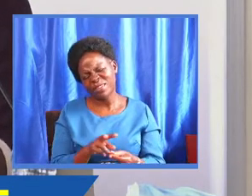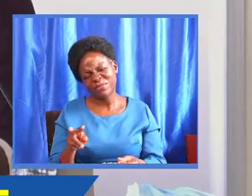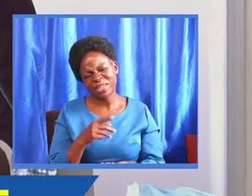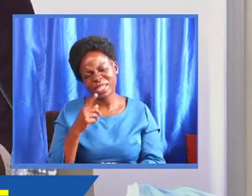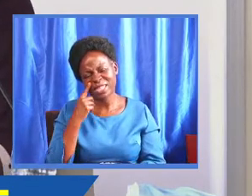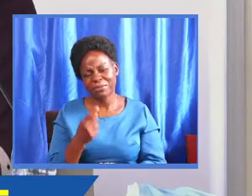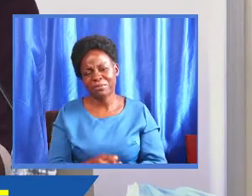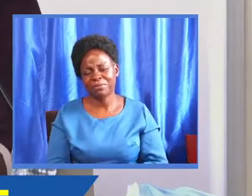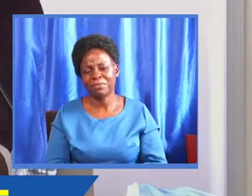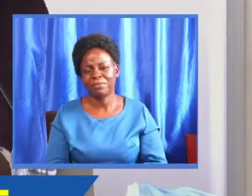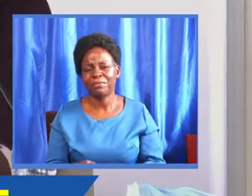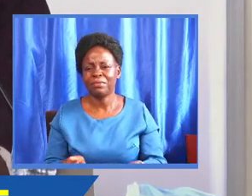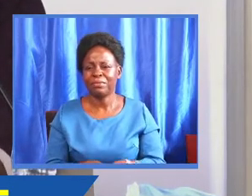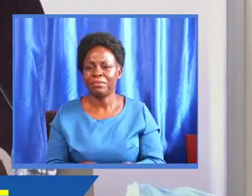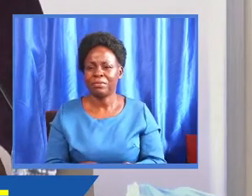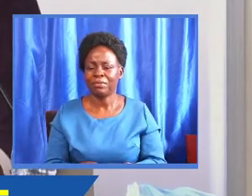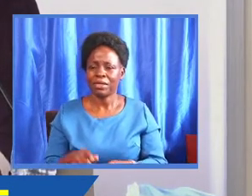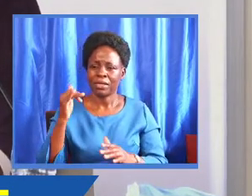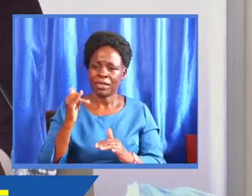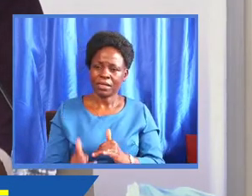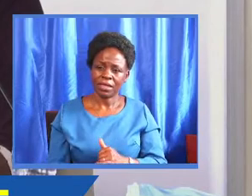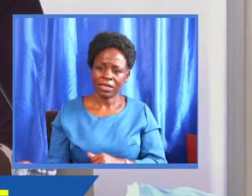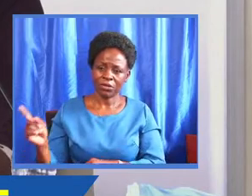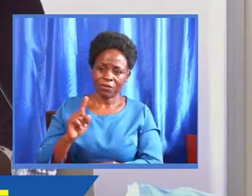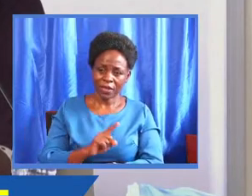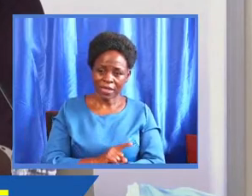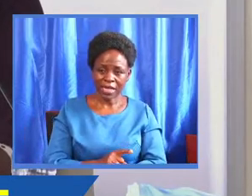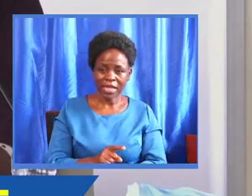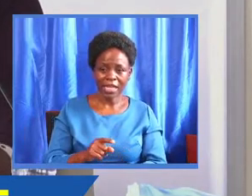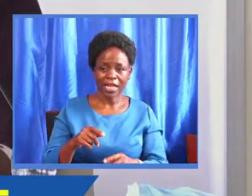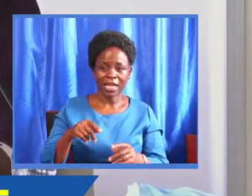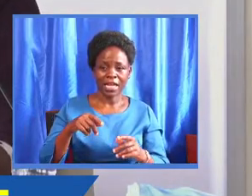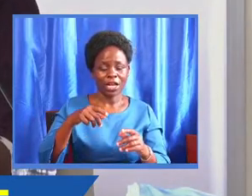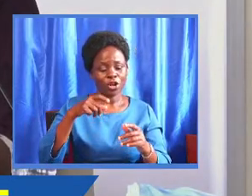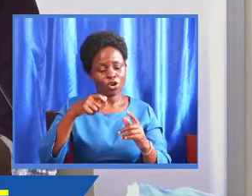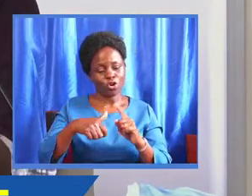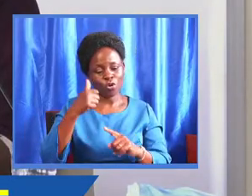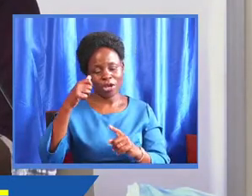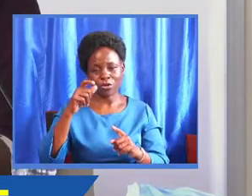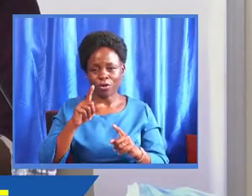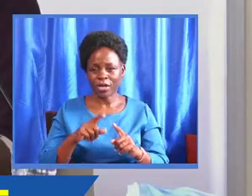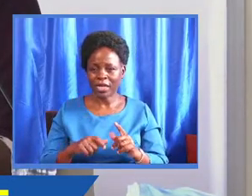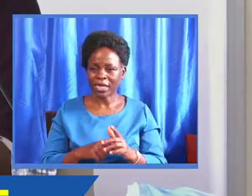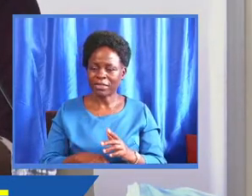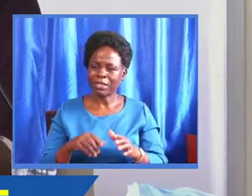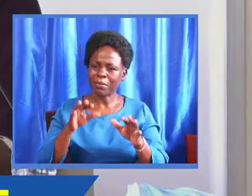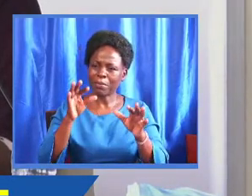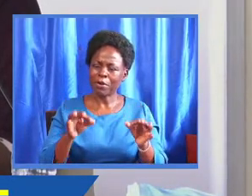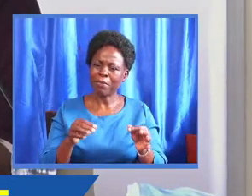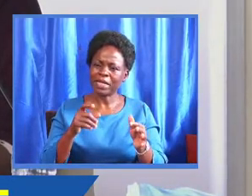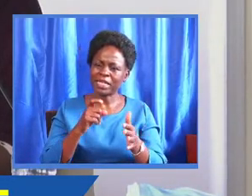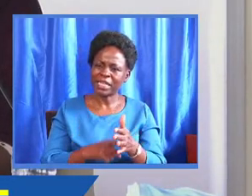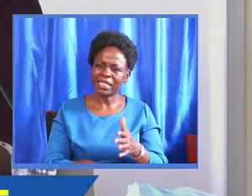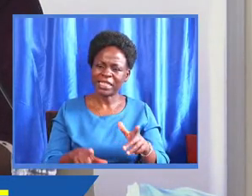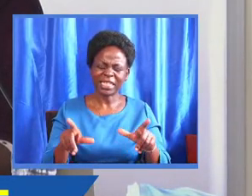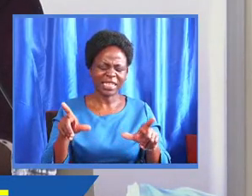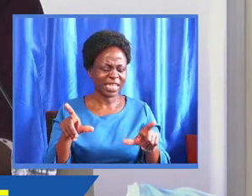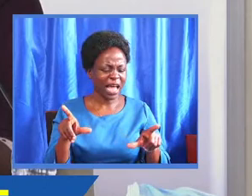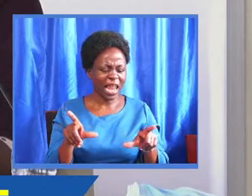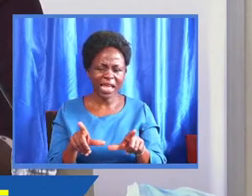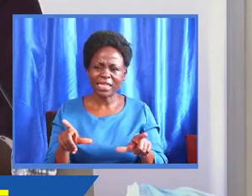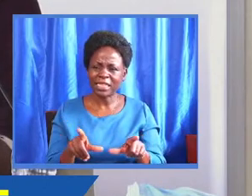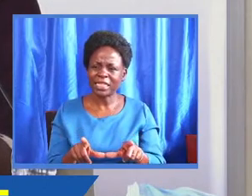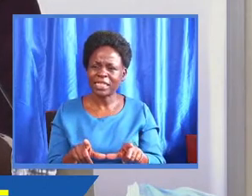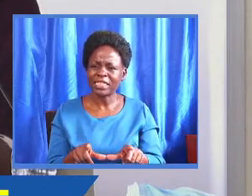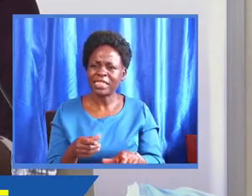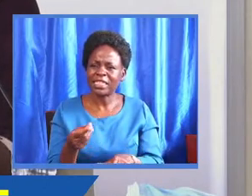tax is at the end of it all. Rental tax, property tax. But I said property tax is a license. It